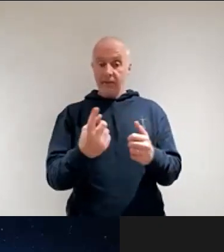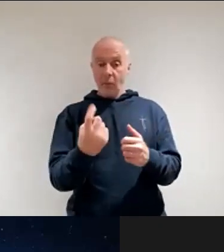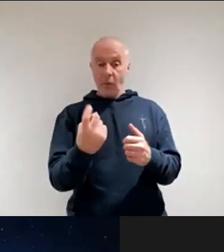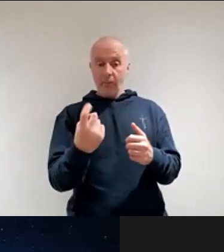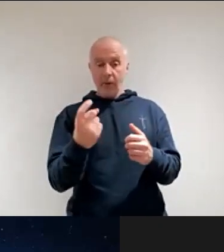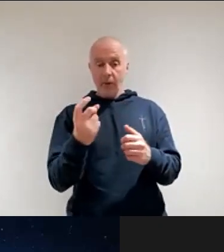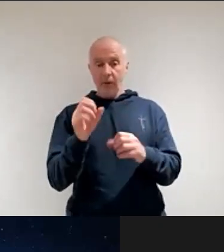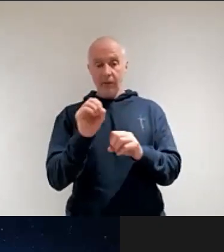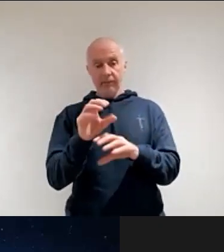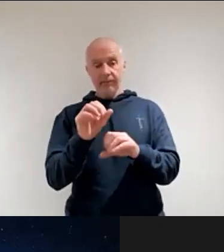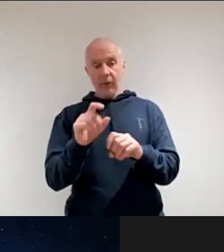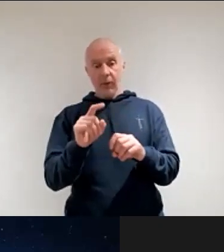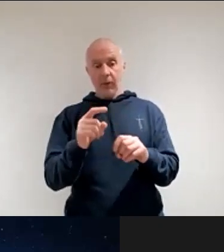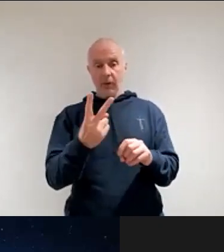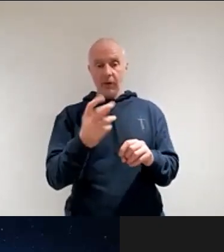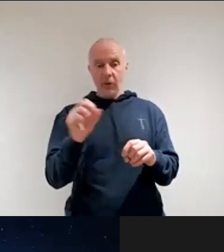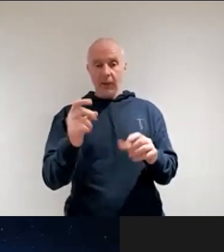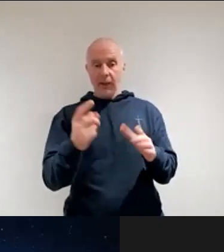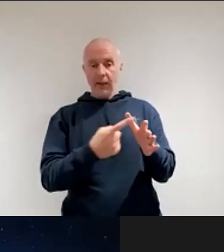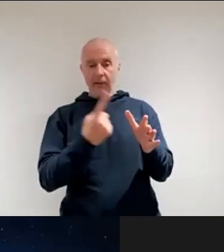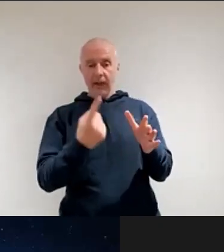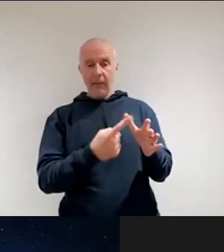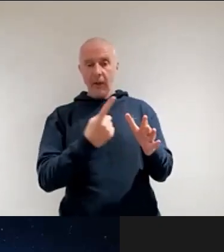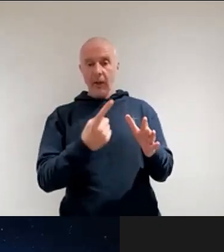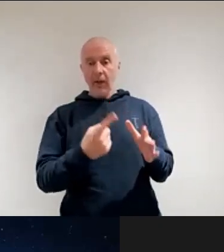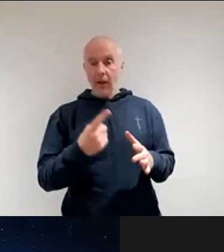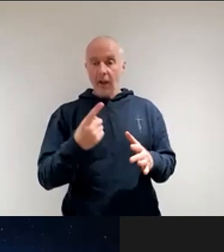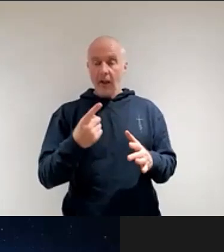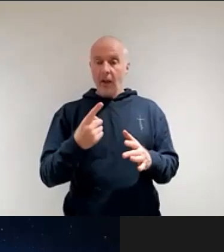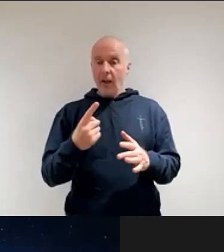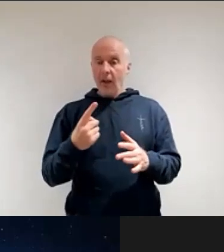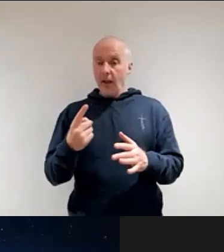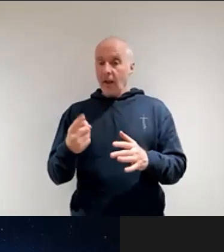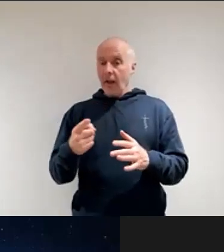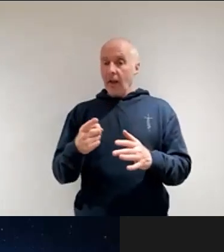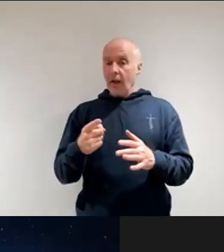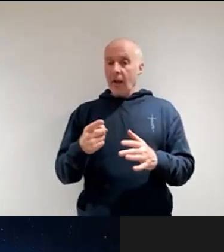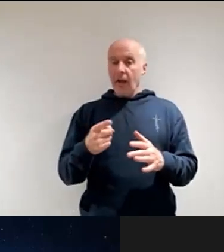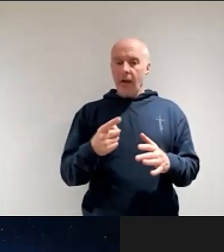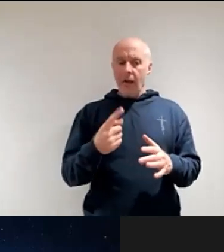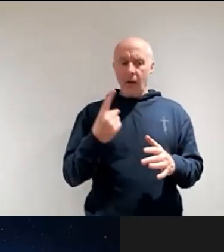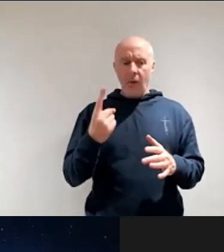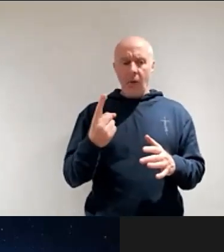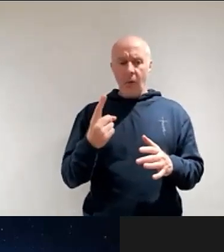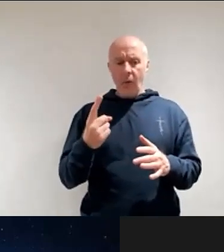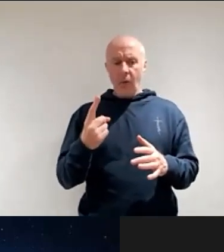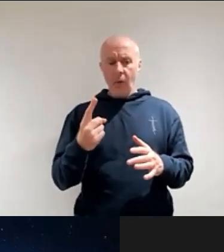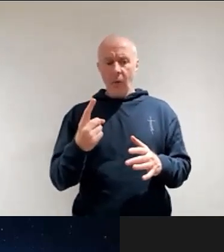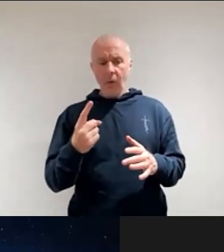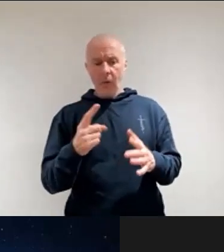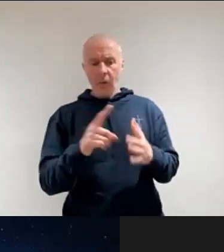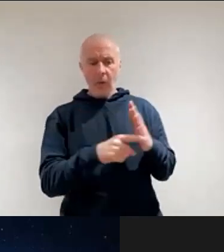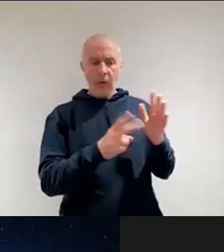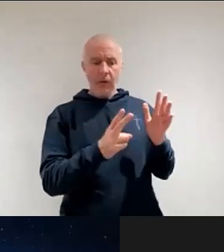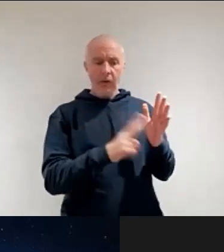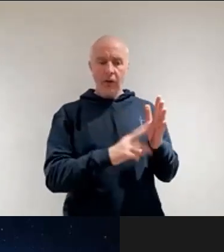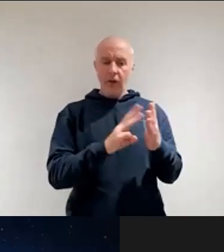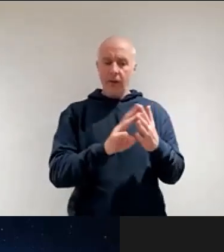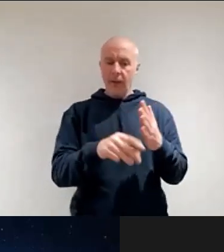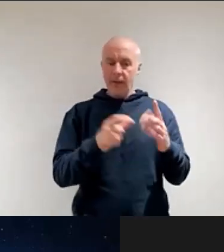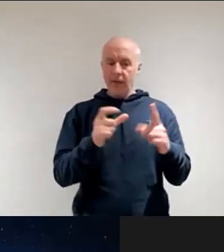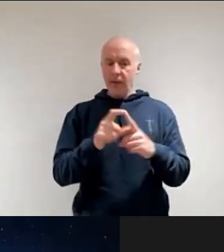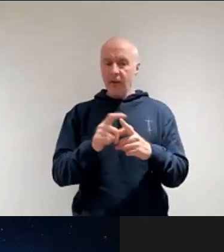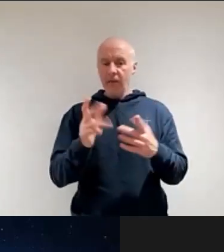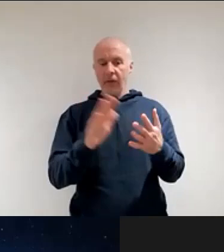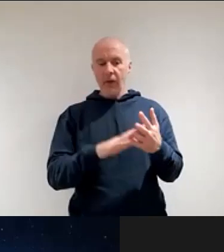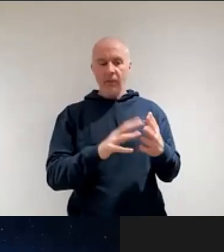on the 20th of April, being given by Dr. John Mansfield of the University of Michigan.